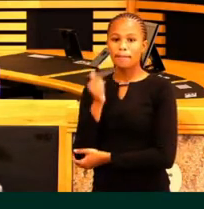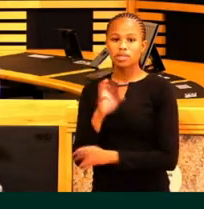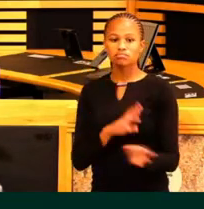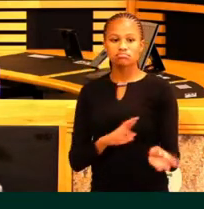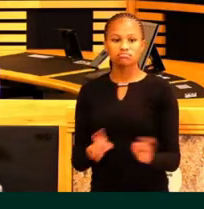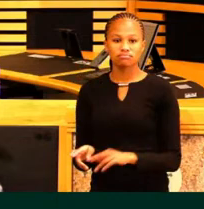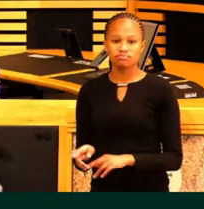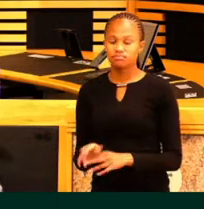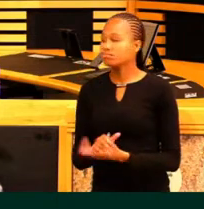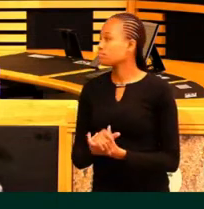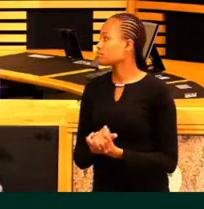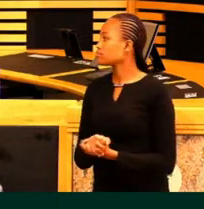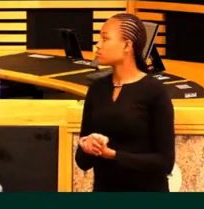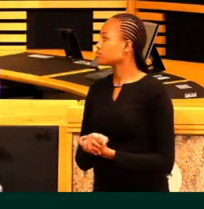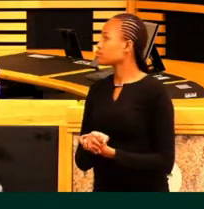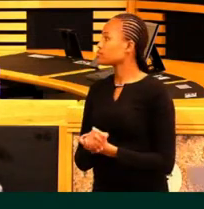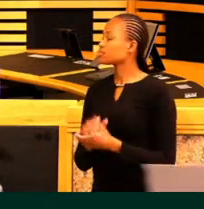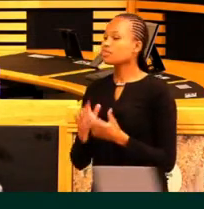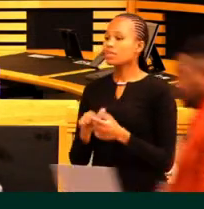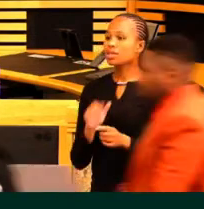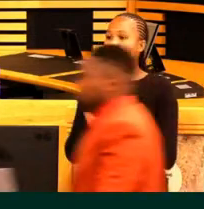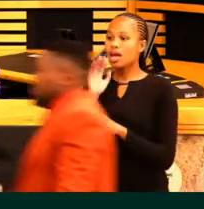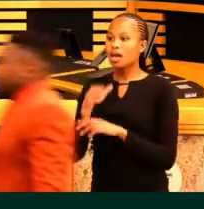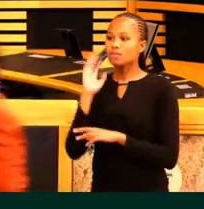after that is going to be honorable